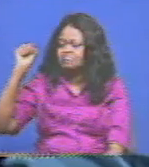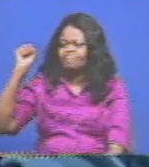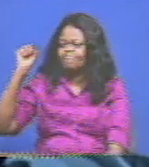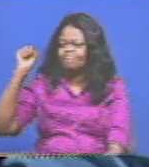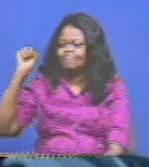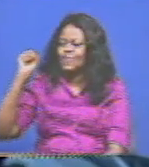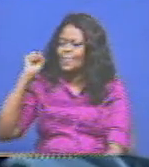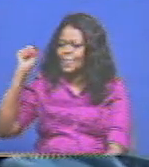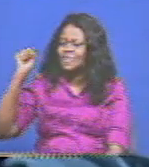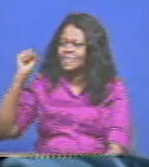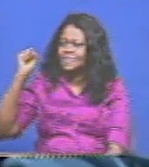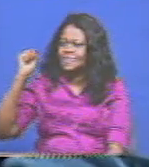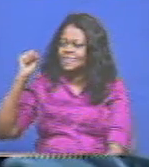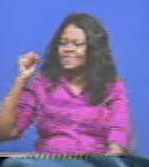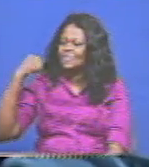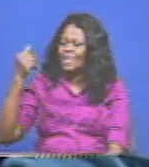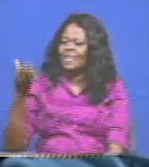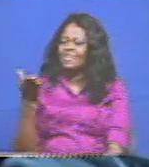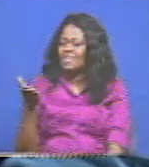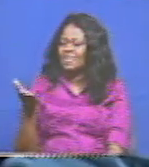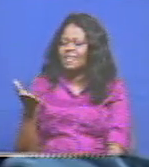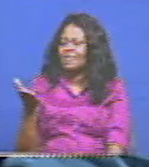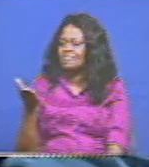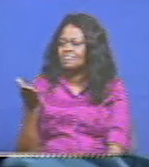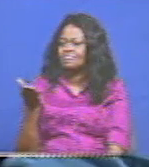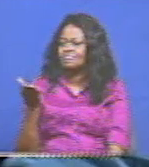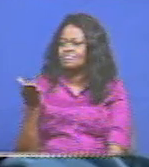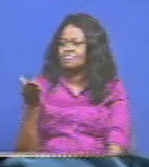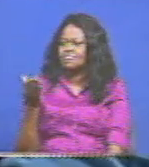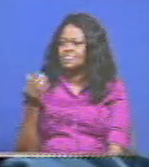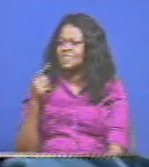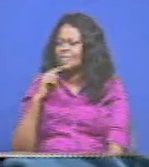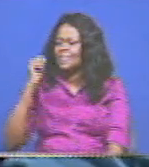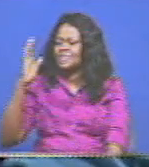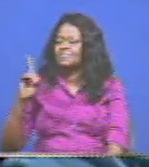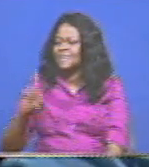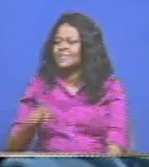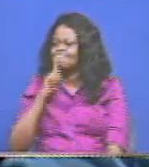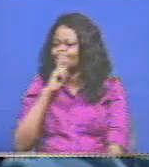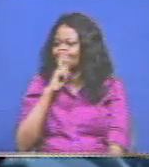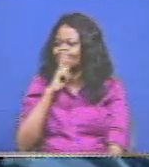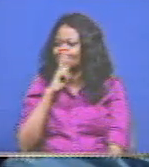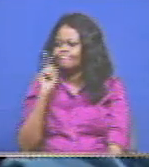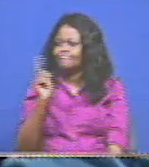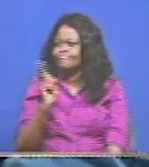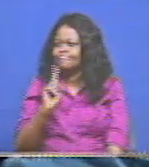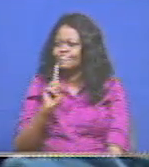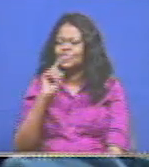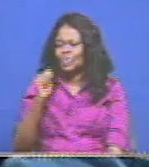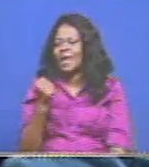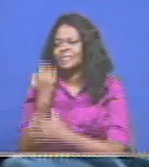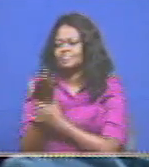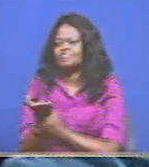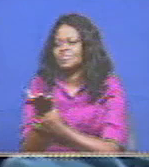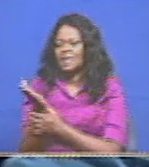out politics totality. Totally, okay. And you see, this politician, you must shut up in totality. Mm-hmm. Yes, you can persuade them,